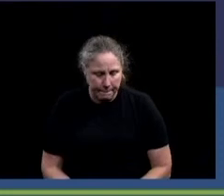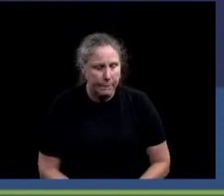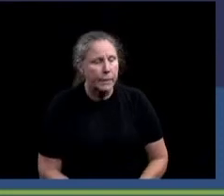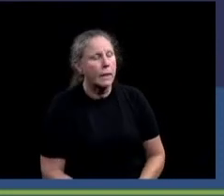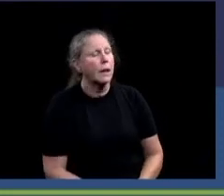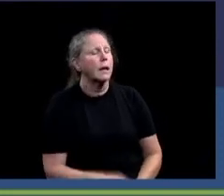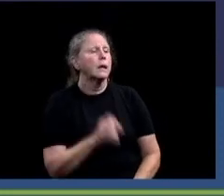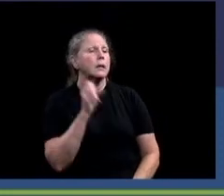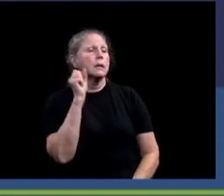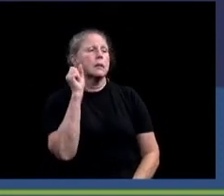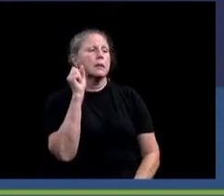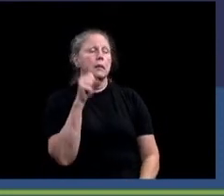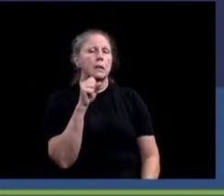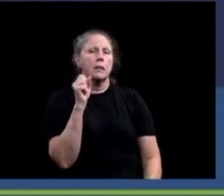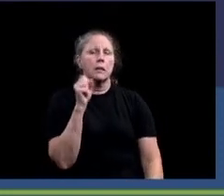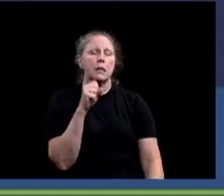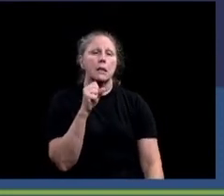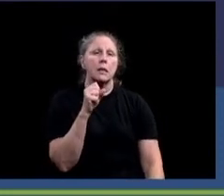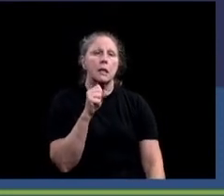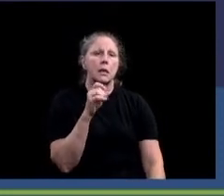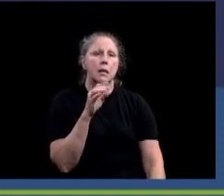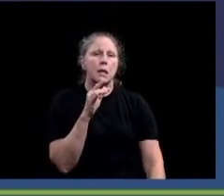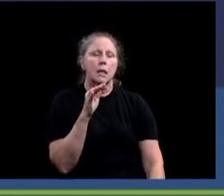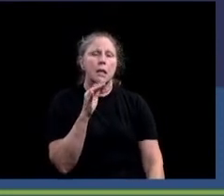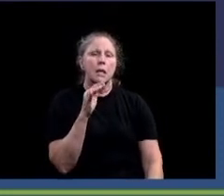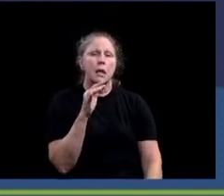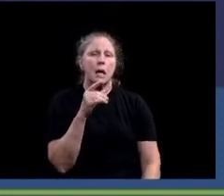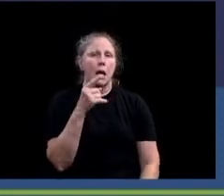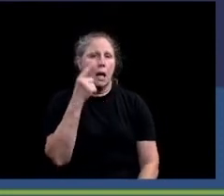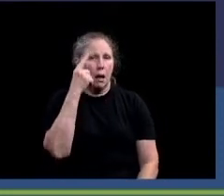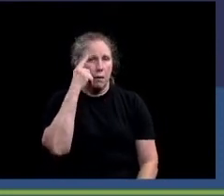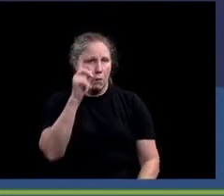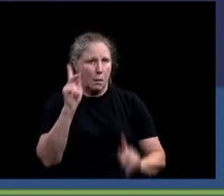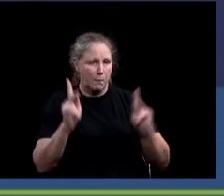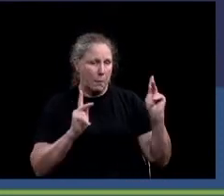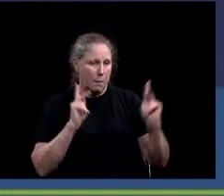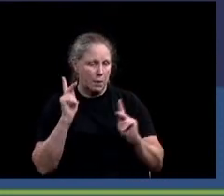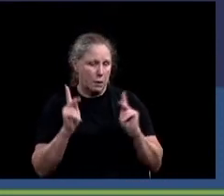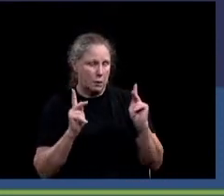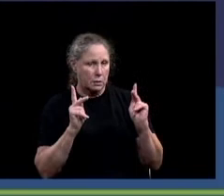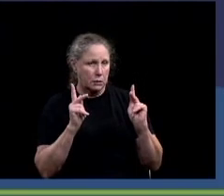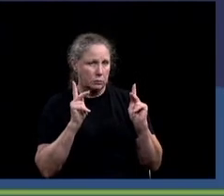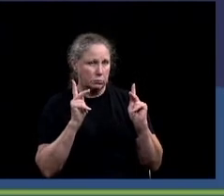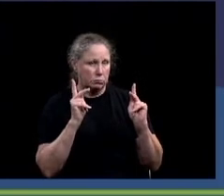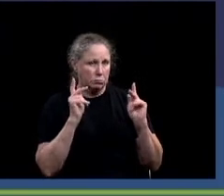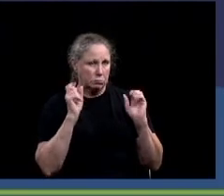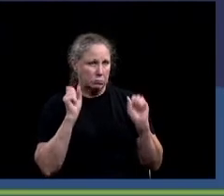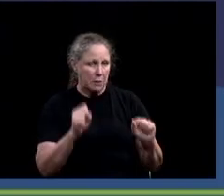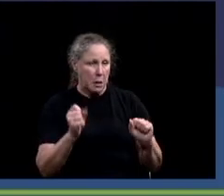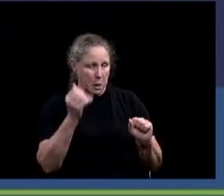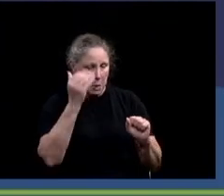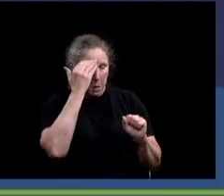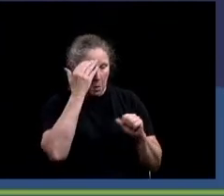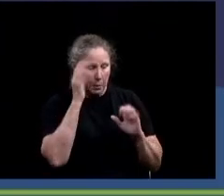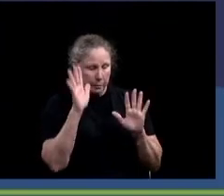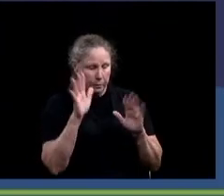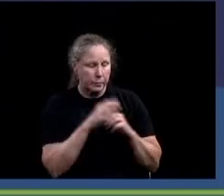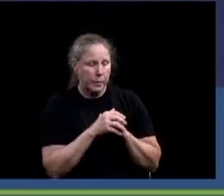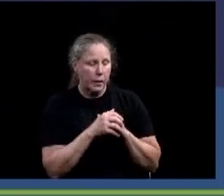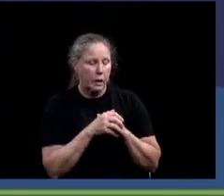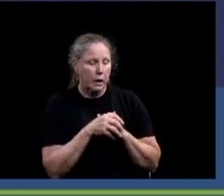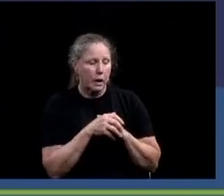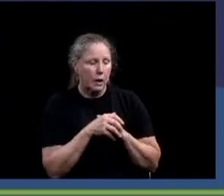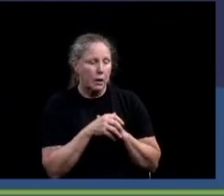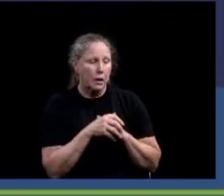for public information, were any of the investigations I will take within the past